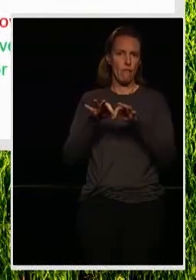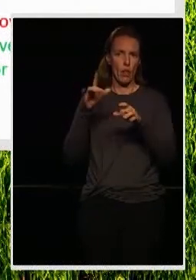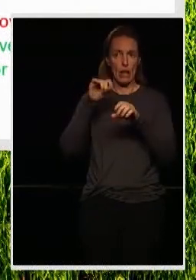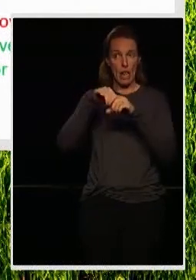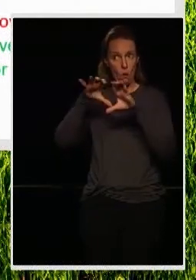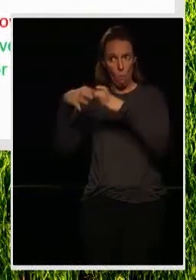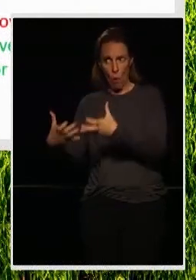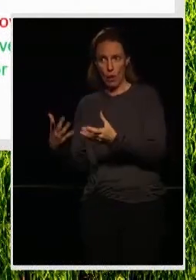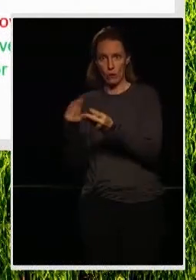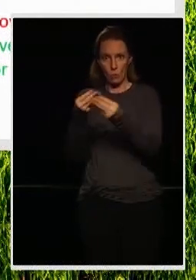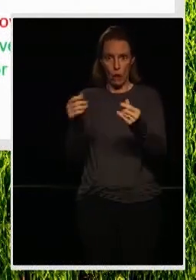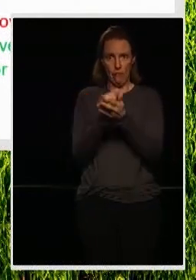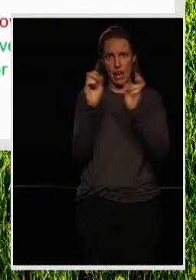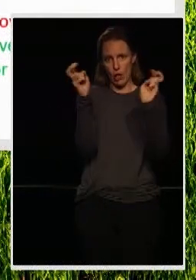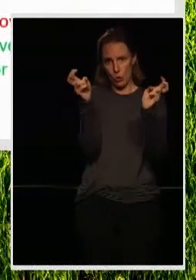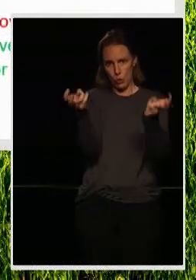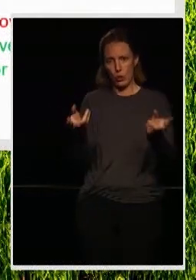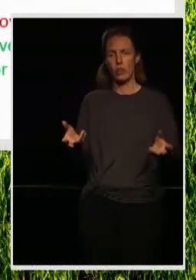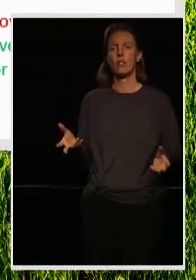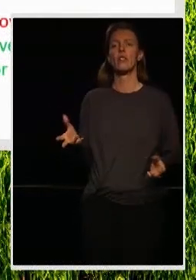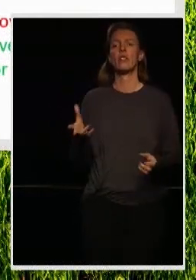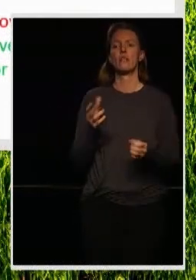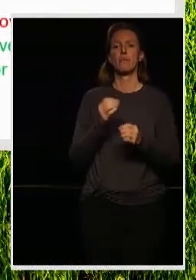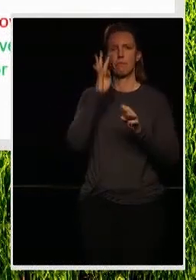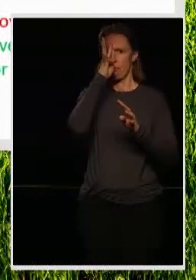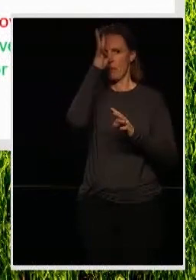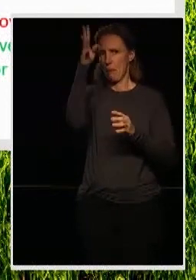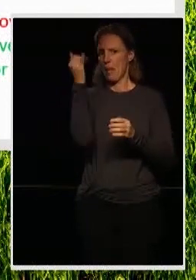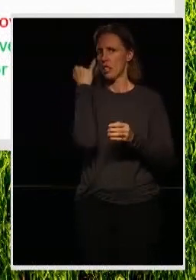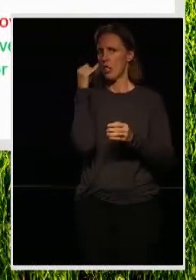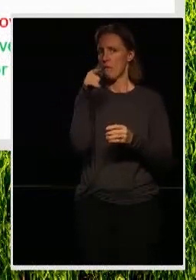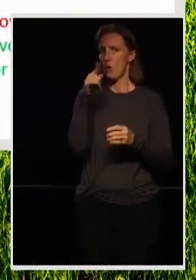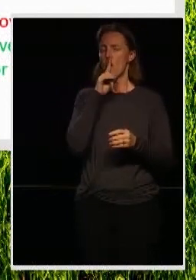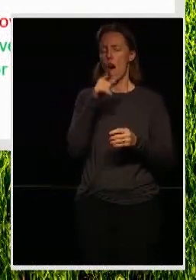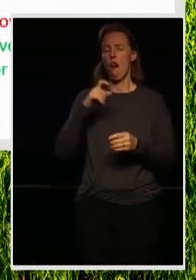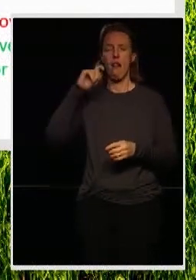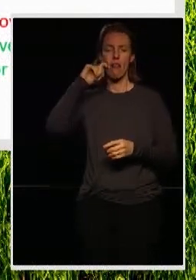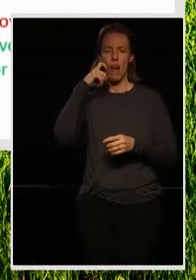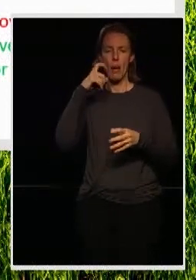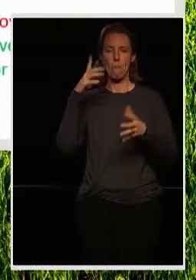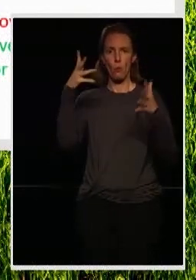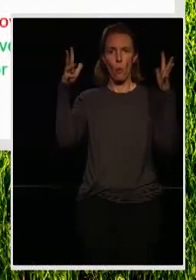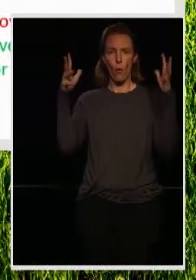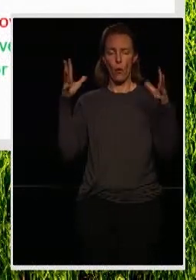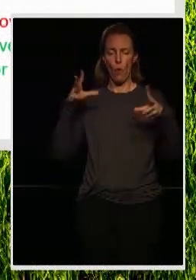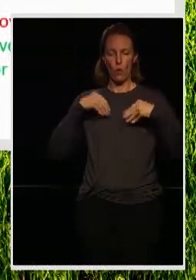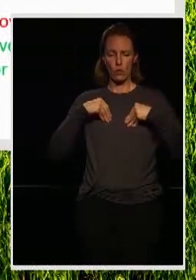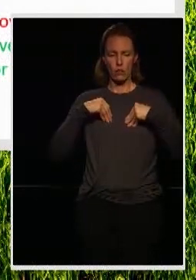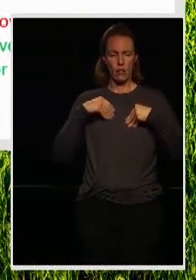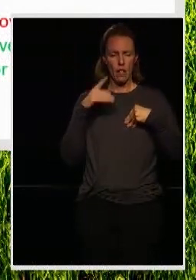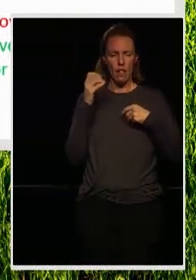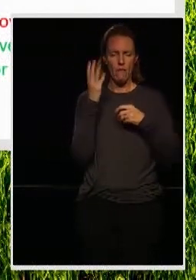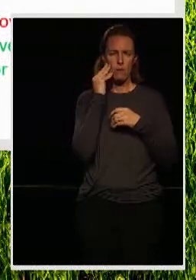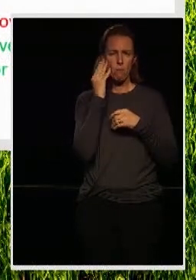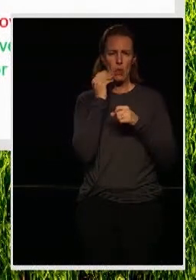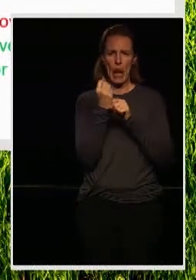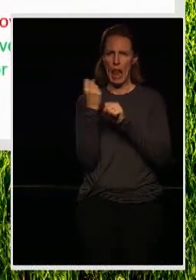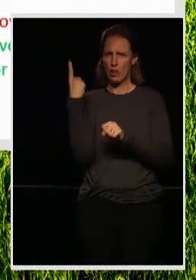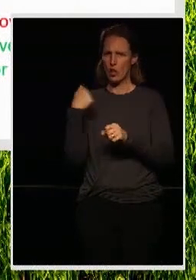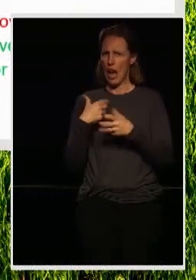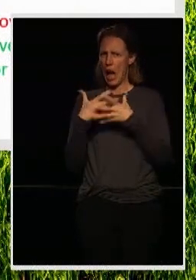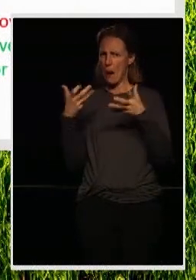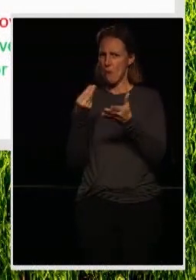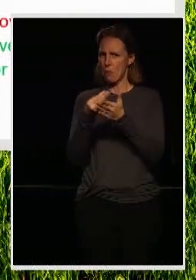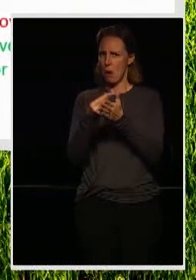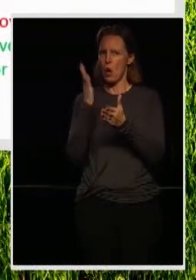world, to solve this issue. So imagine if you are the apple orchard owner, after the experience of last year, how much